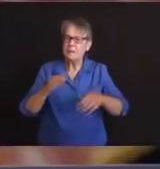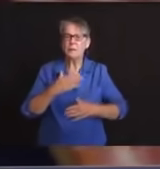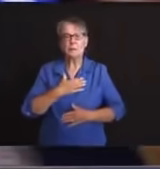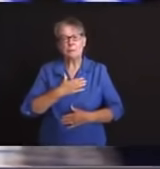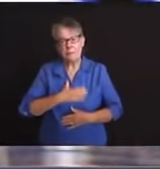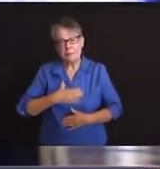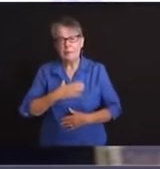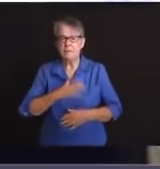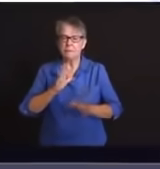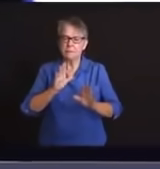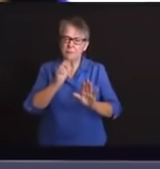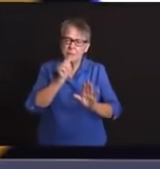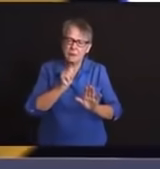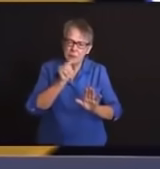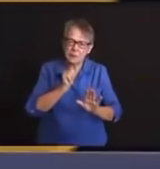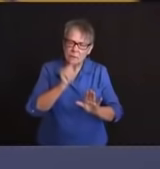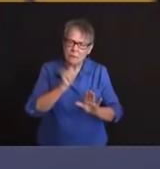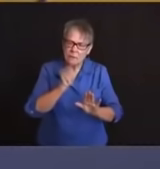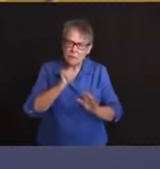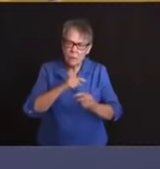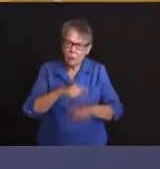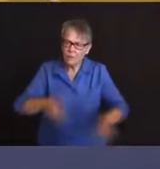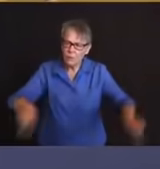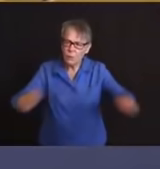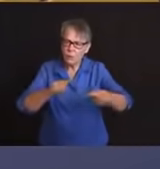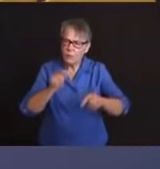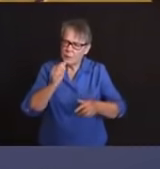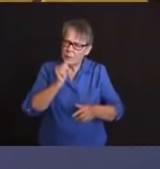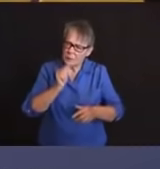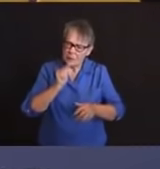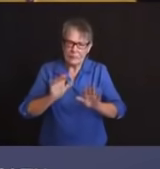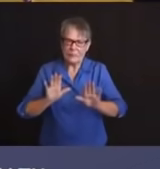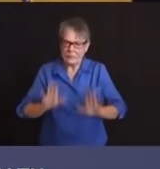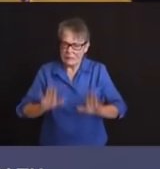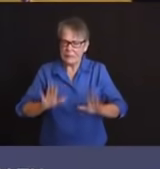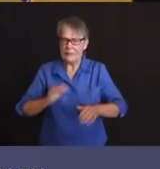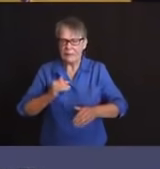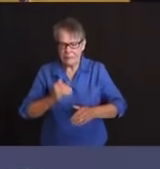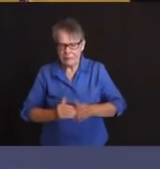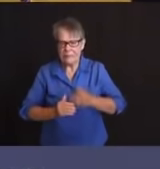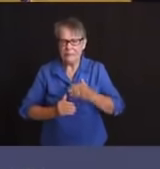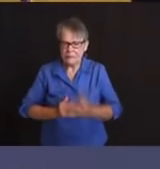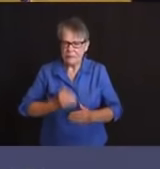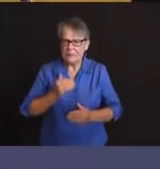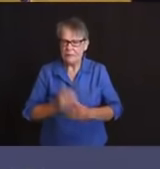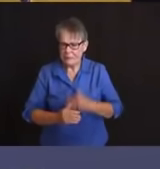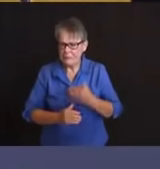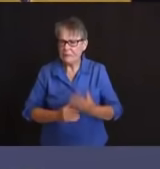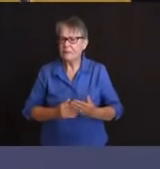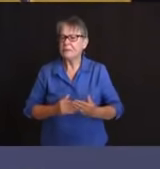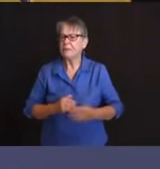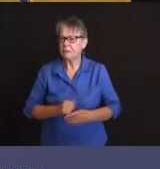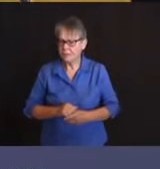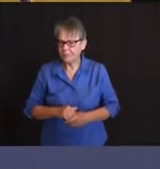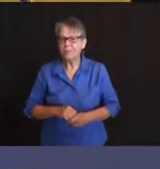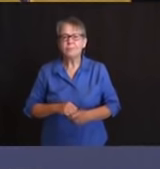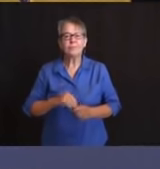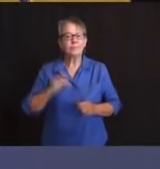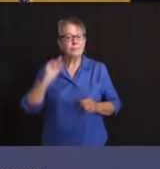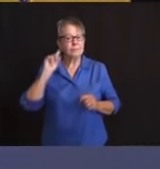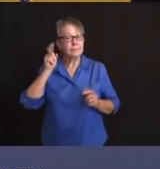so this is not, I'm not going to give empirical evidence to this, but there feels like there's an enormous amount of pent-up demand, assuming that